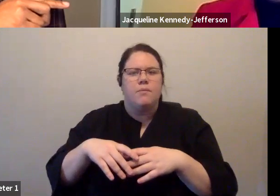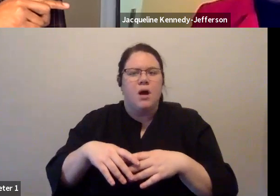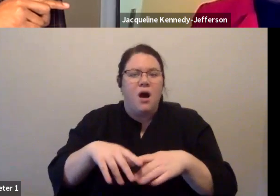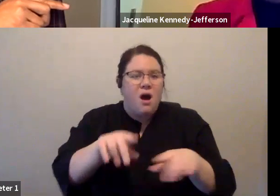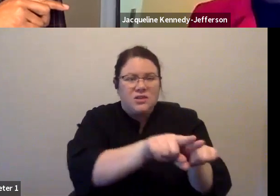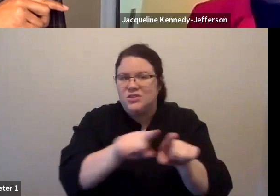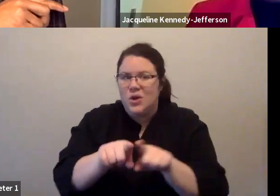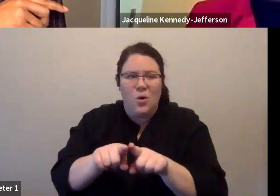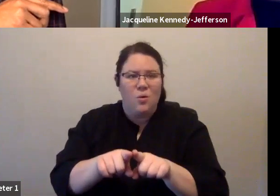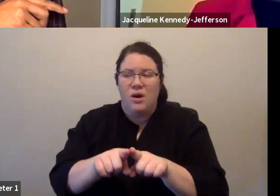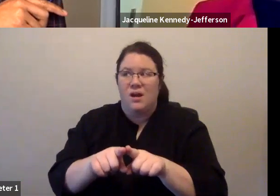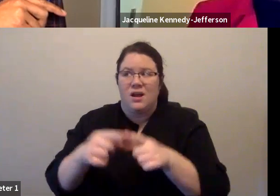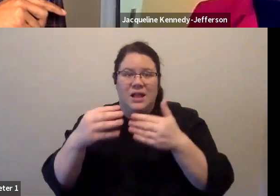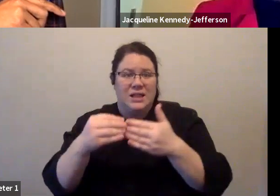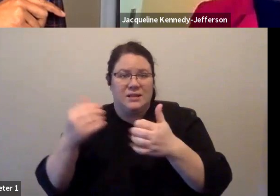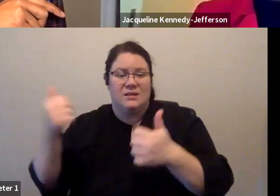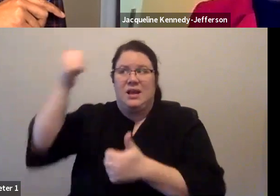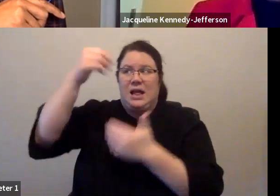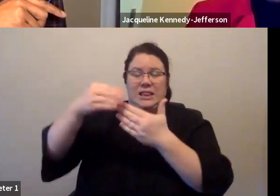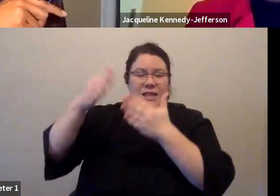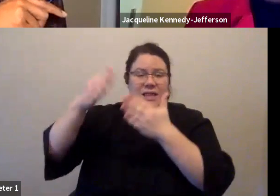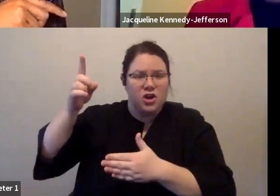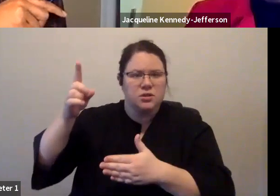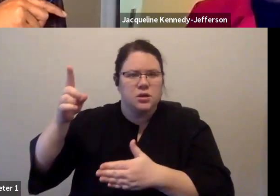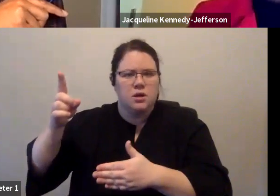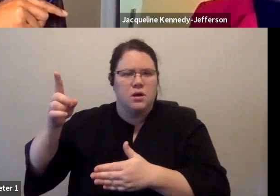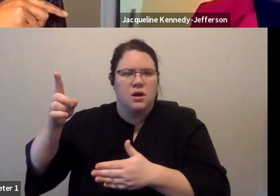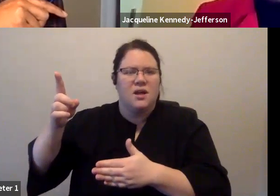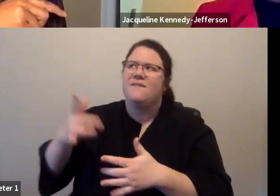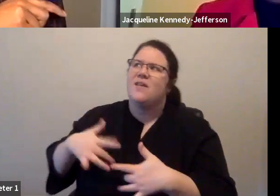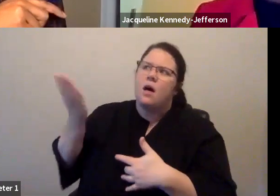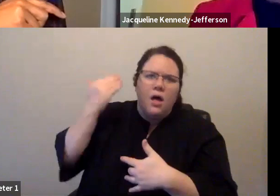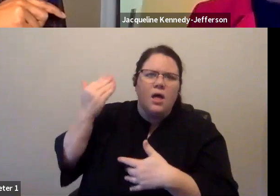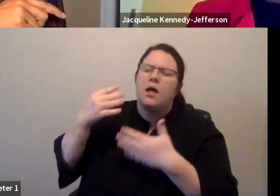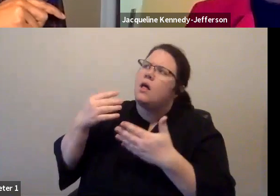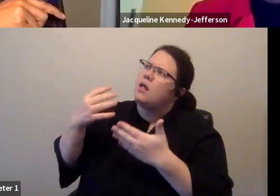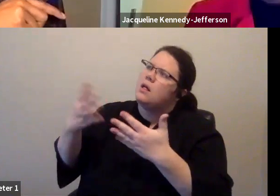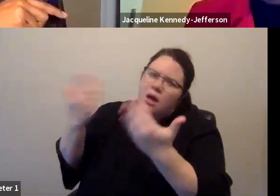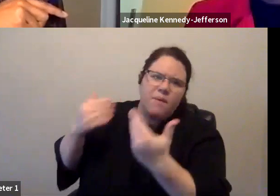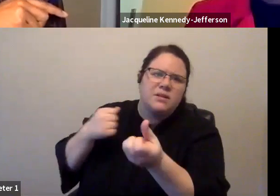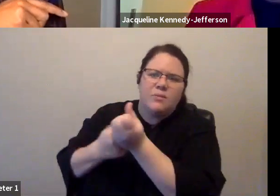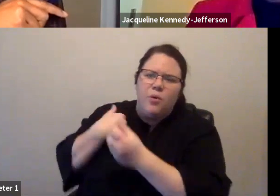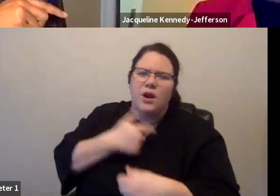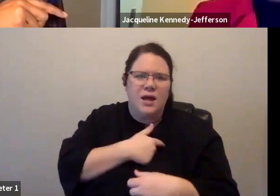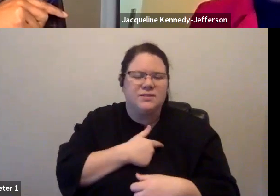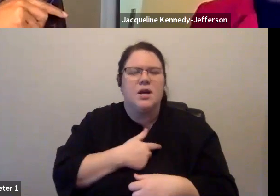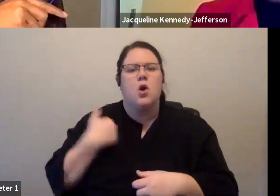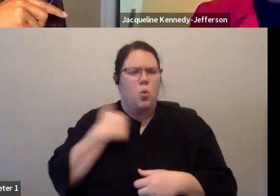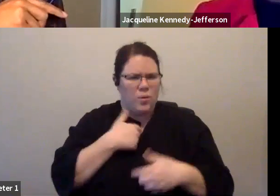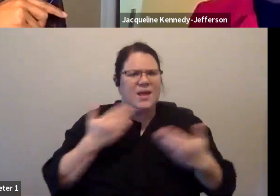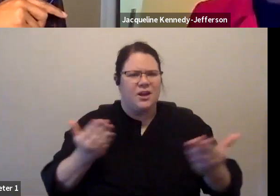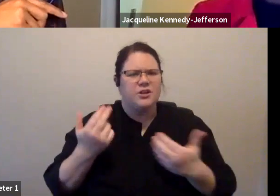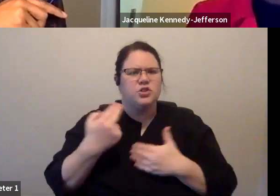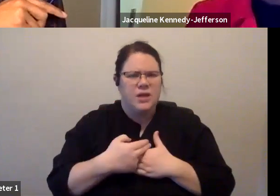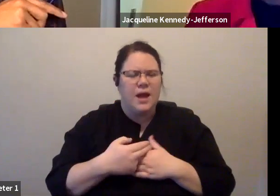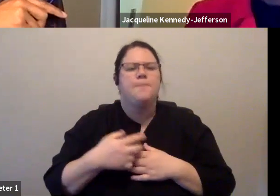that leadership support. That's a song we all on this panel know. We sing this song, but it is a